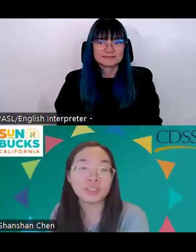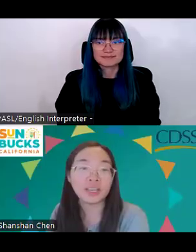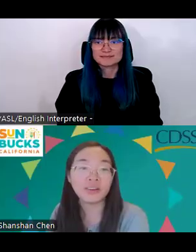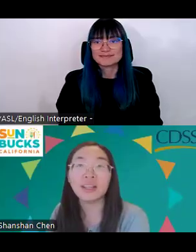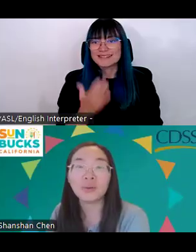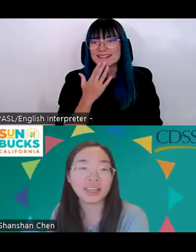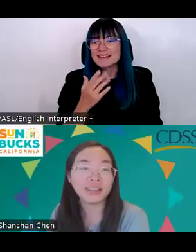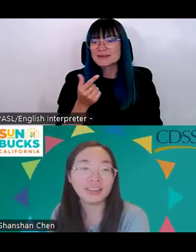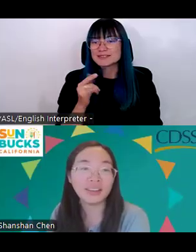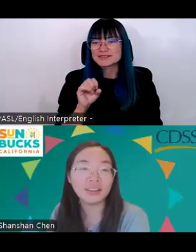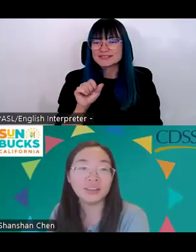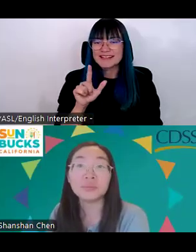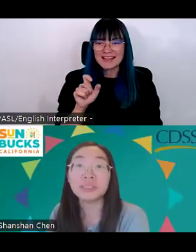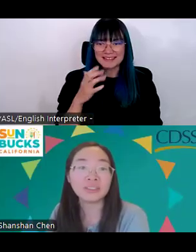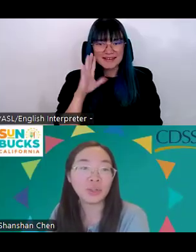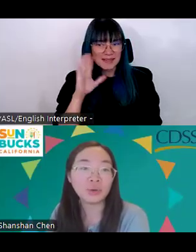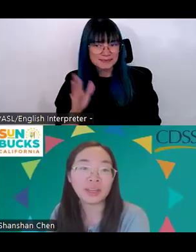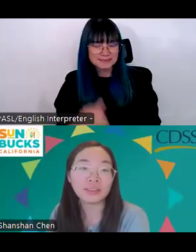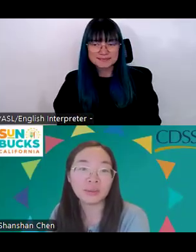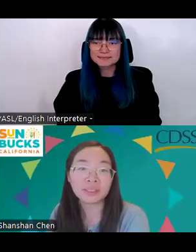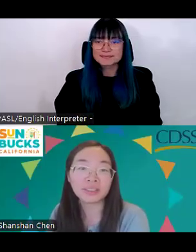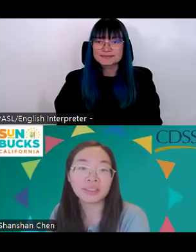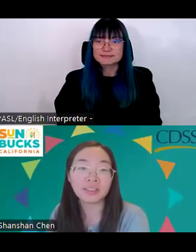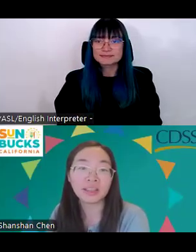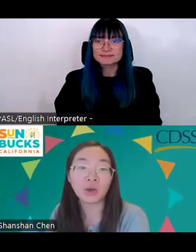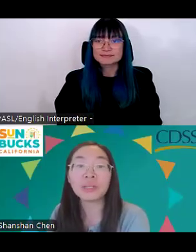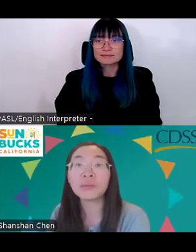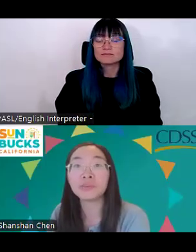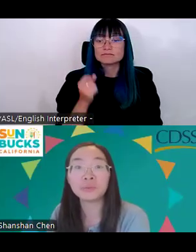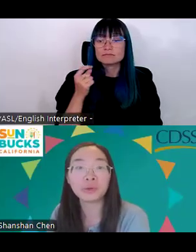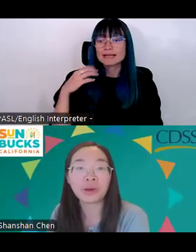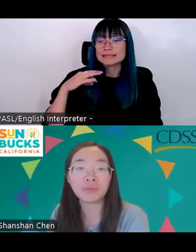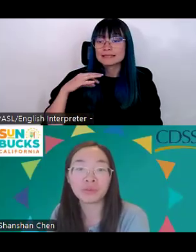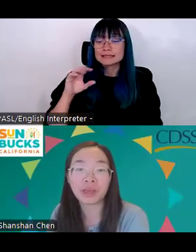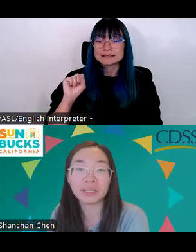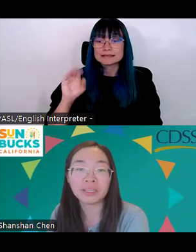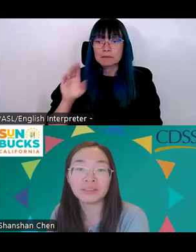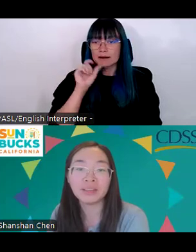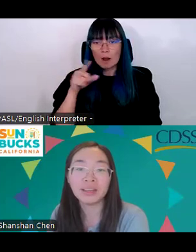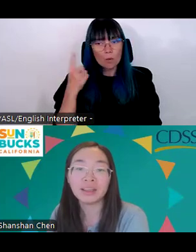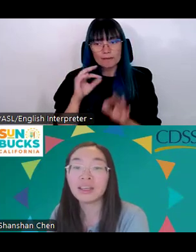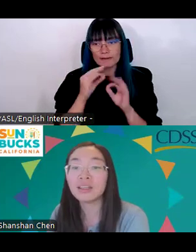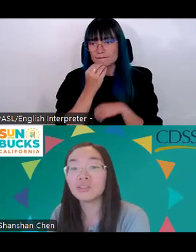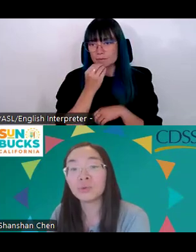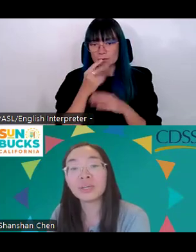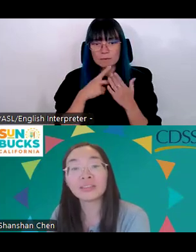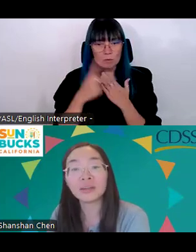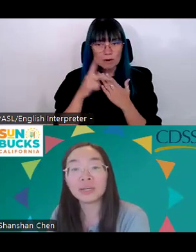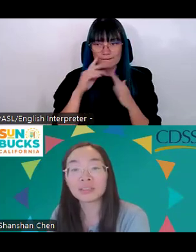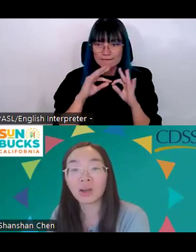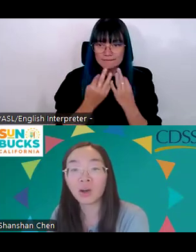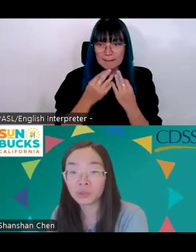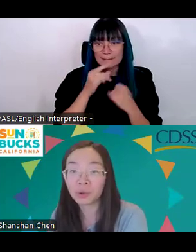Thank you, Giselle. Hello again. Please note that Sandbox isn't the only food program for families. Kids who